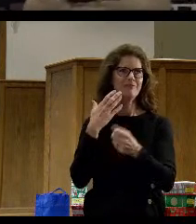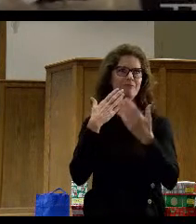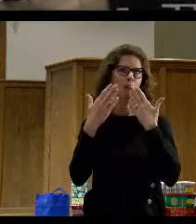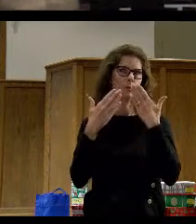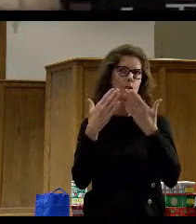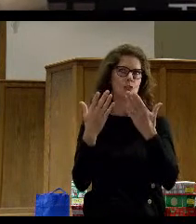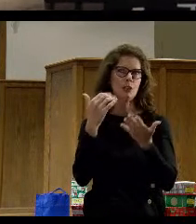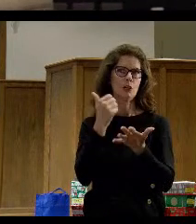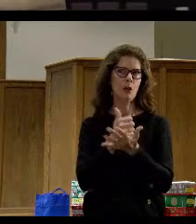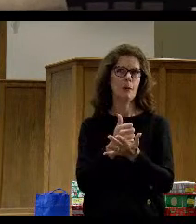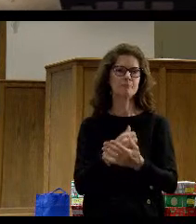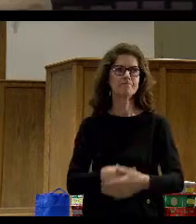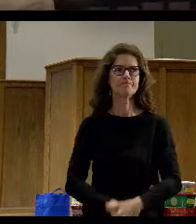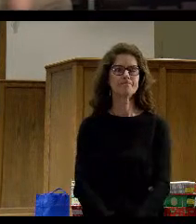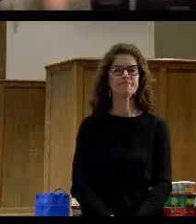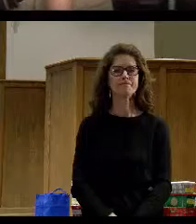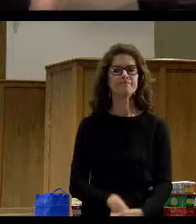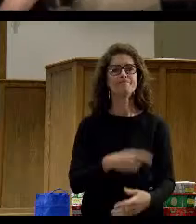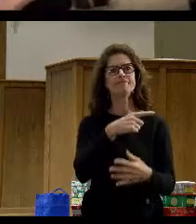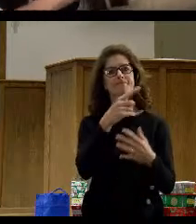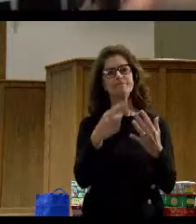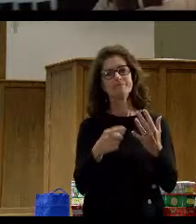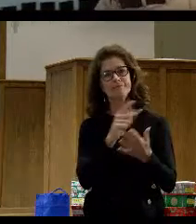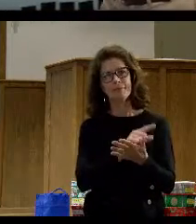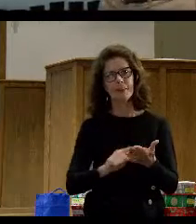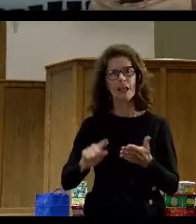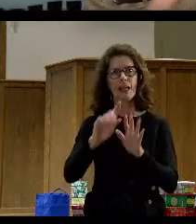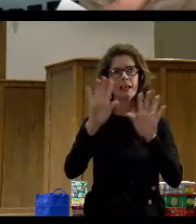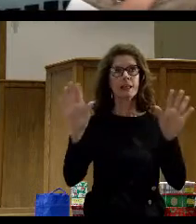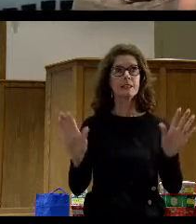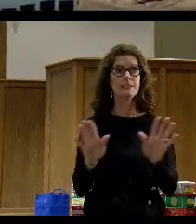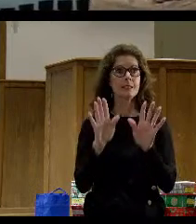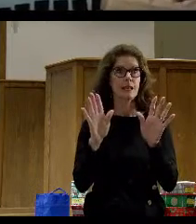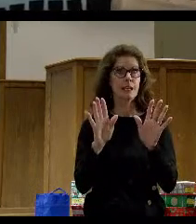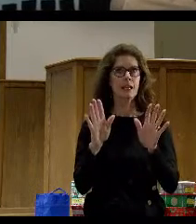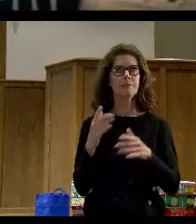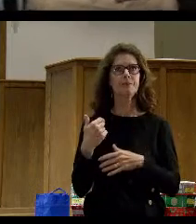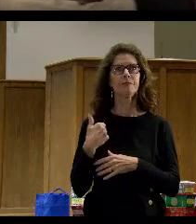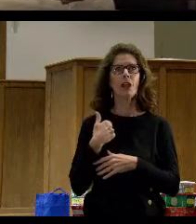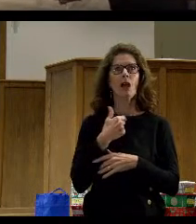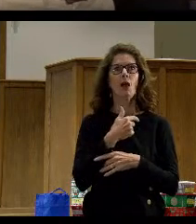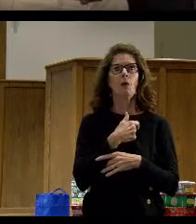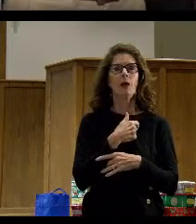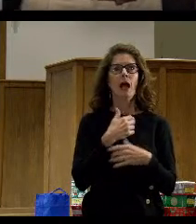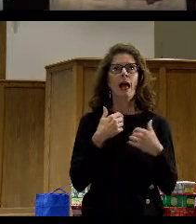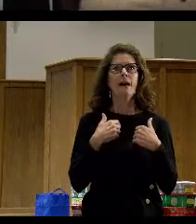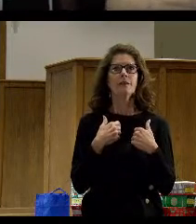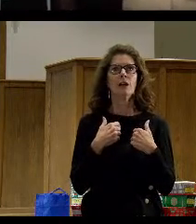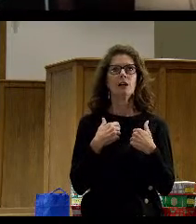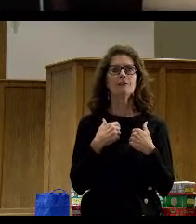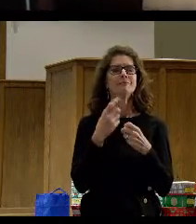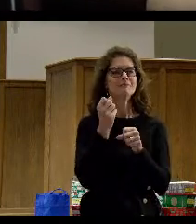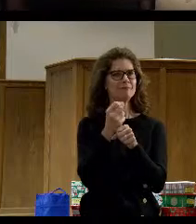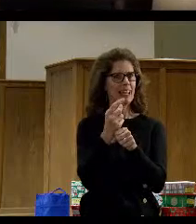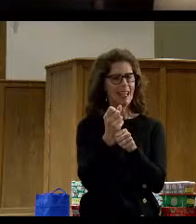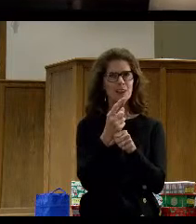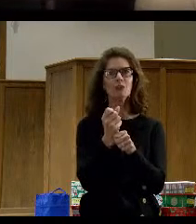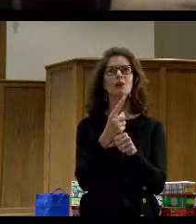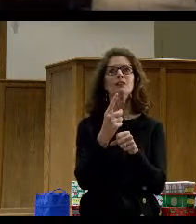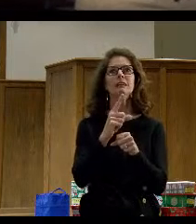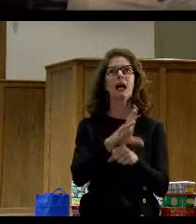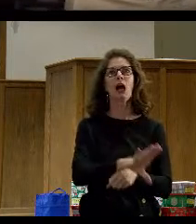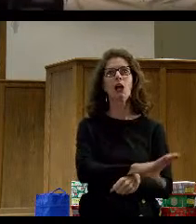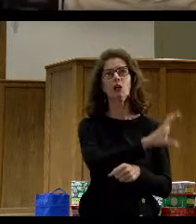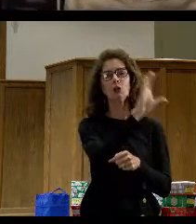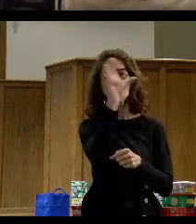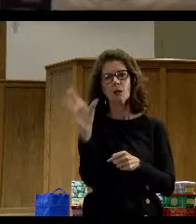that. Next Sunday also is going to be the day where we hand out our annual Christmas gift packets. And so we will have those